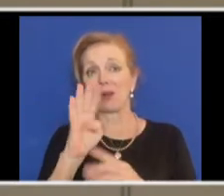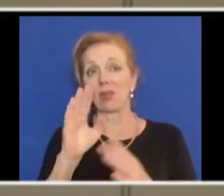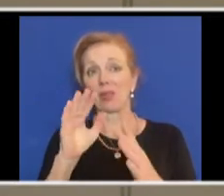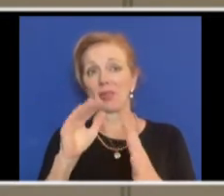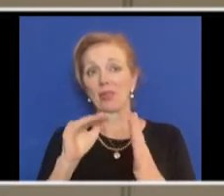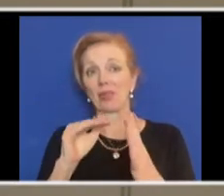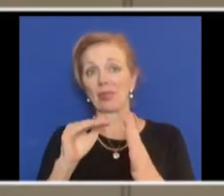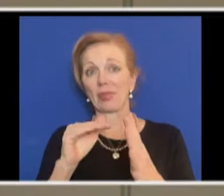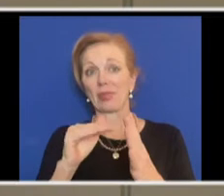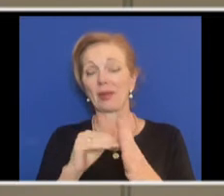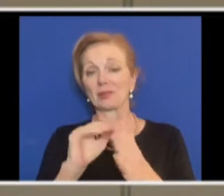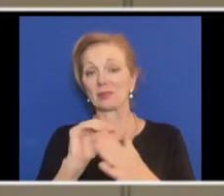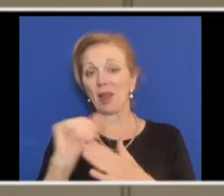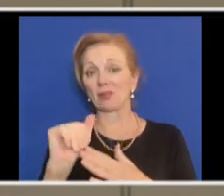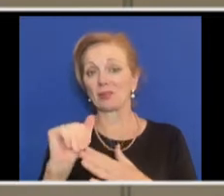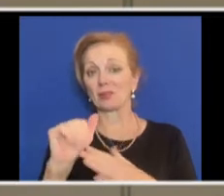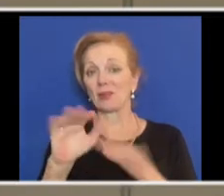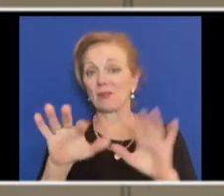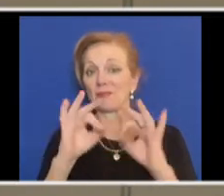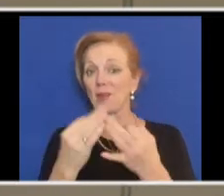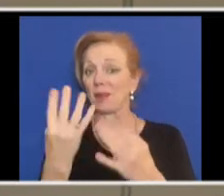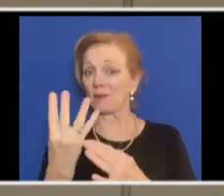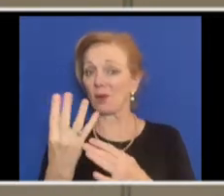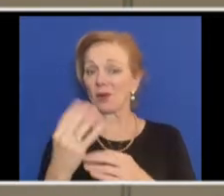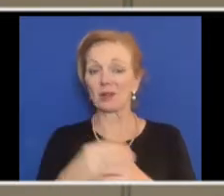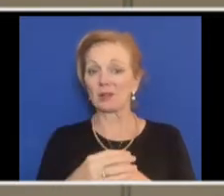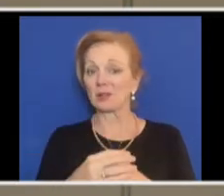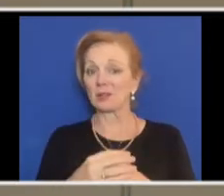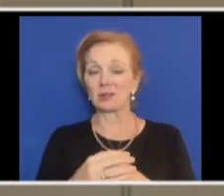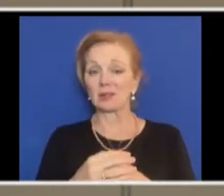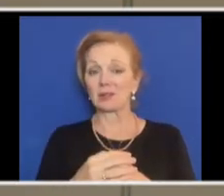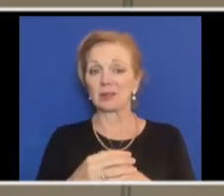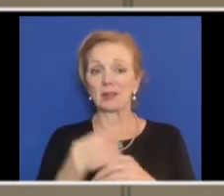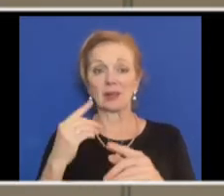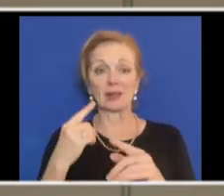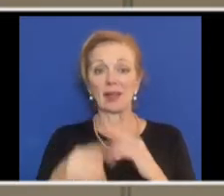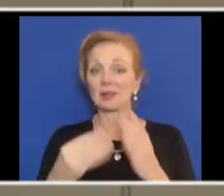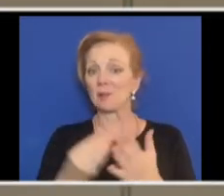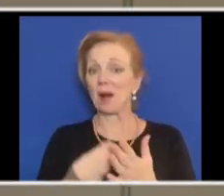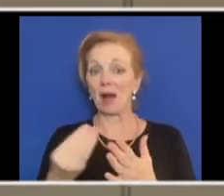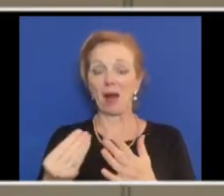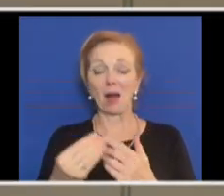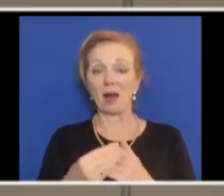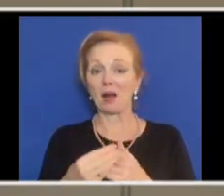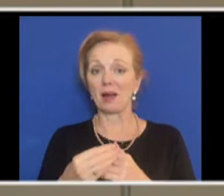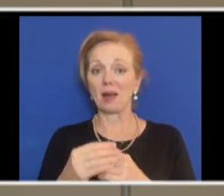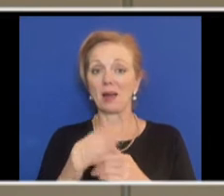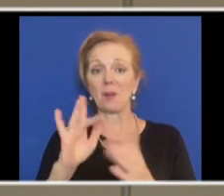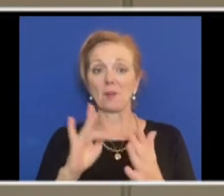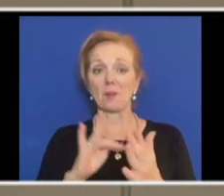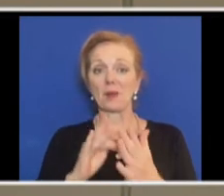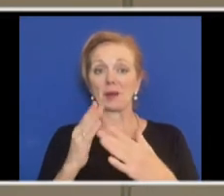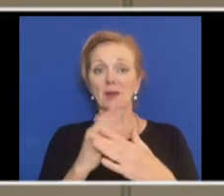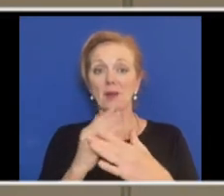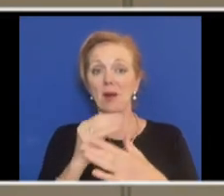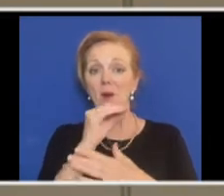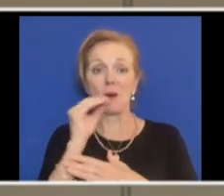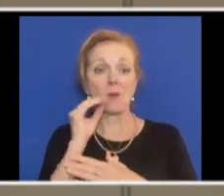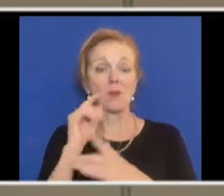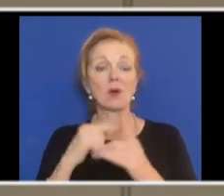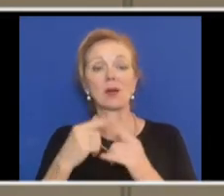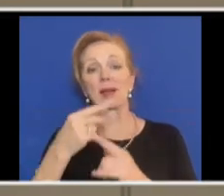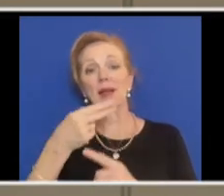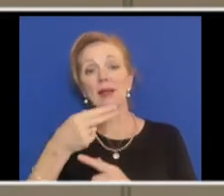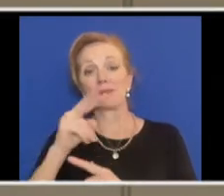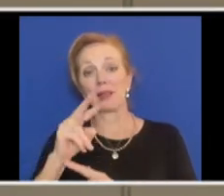dollars it means you can't you can't purchase a median level home in places like Hidden Valley right